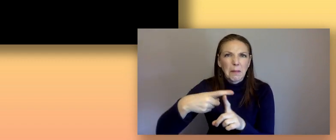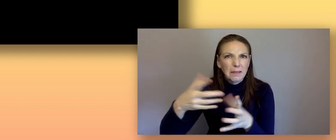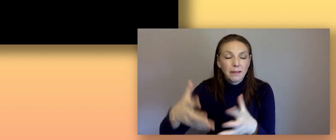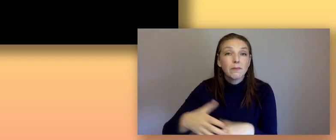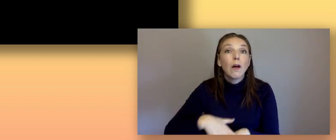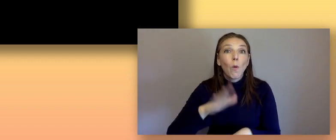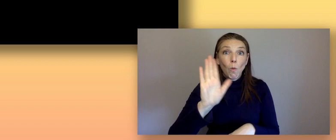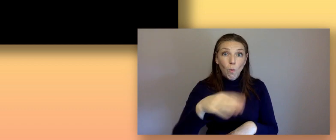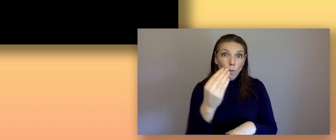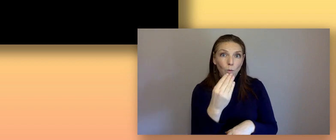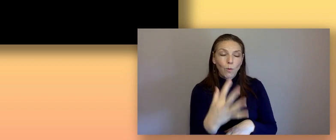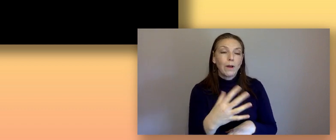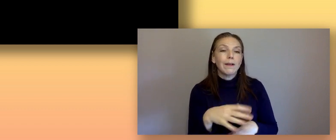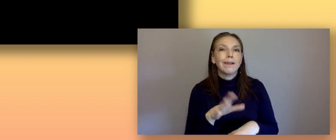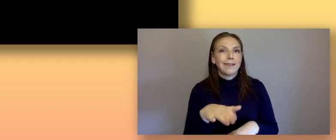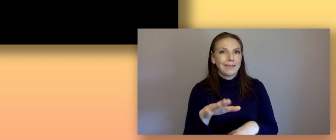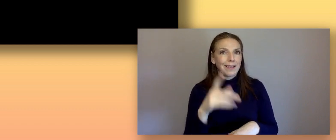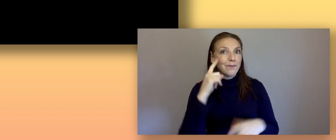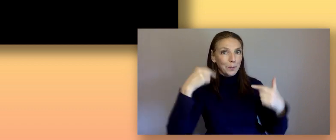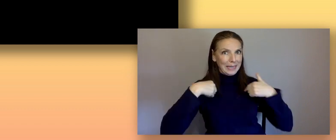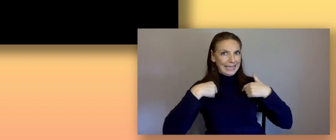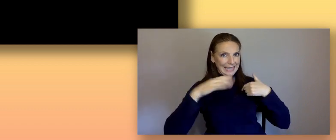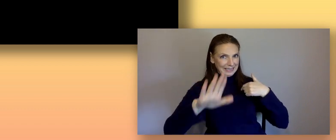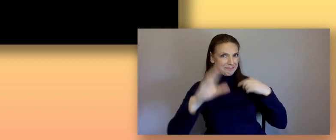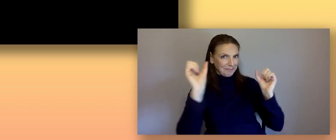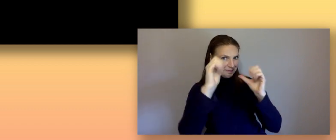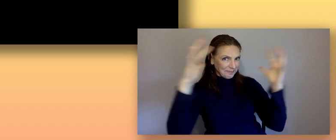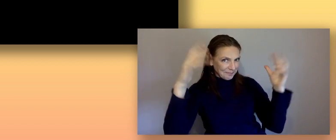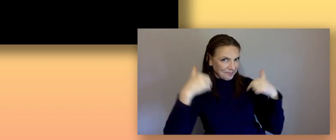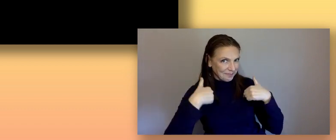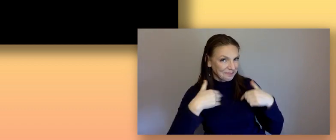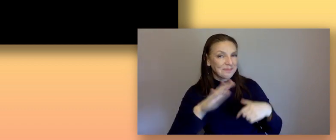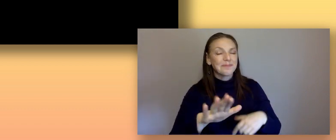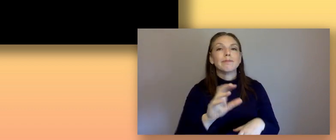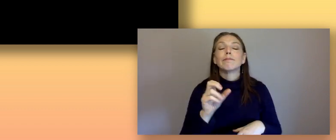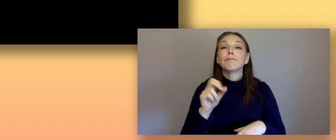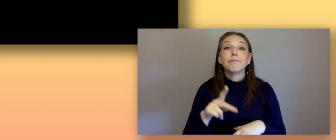You check this one out. If it were for me.